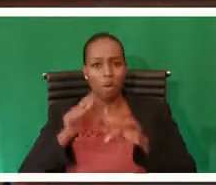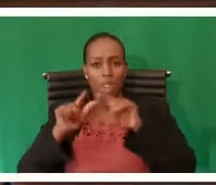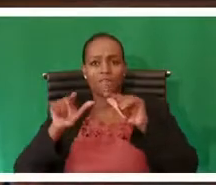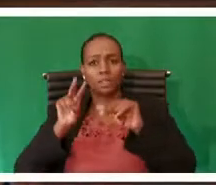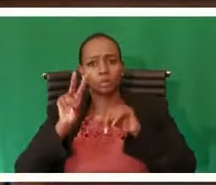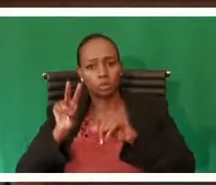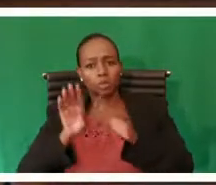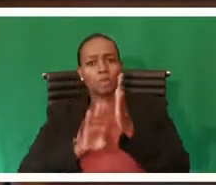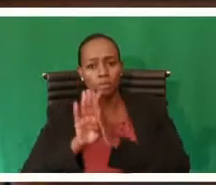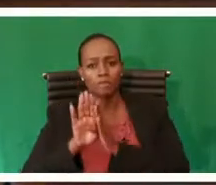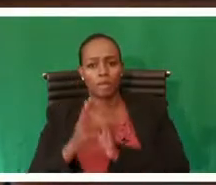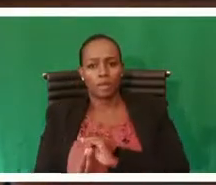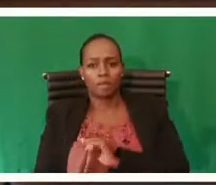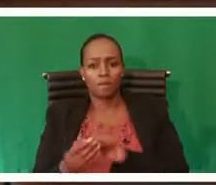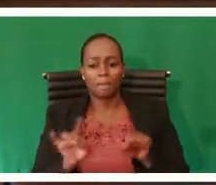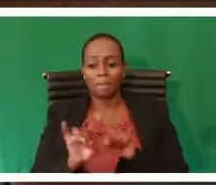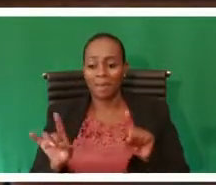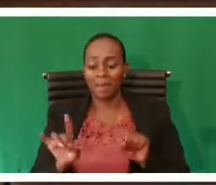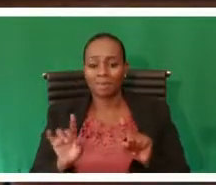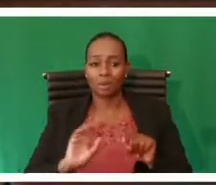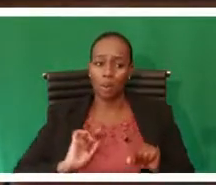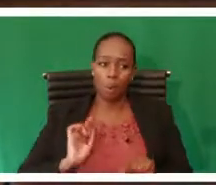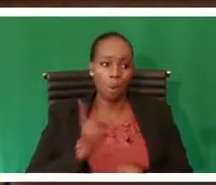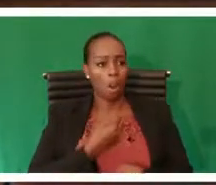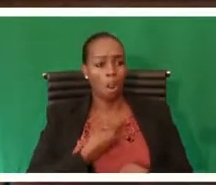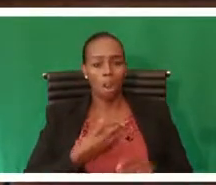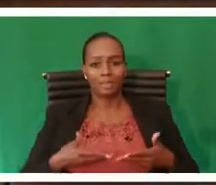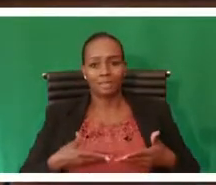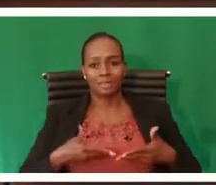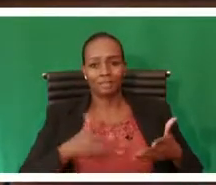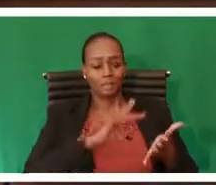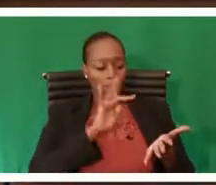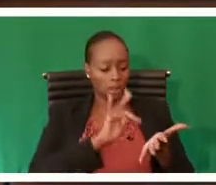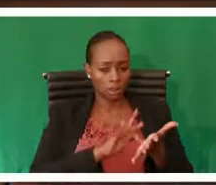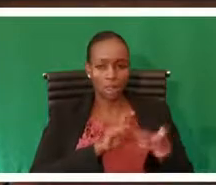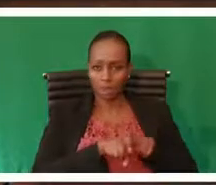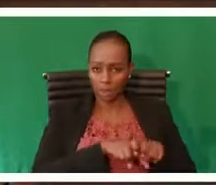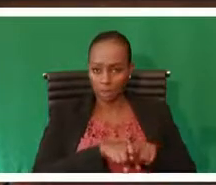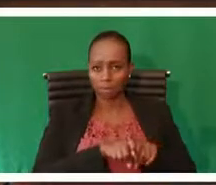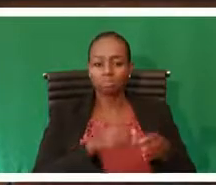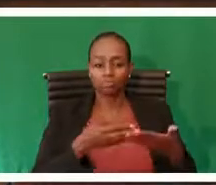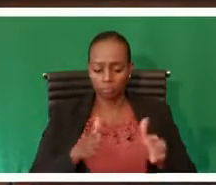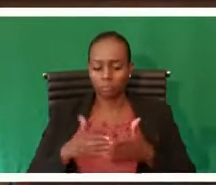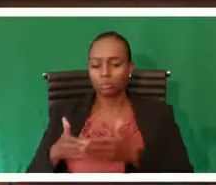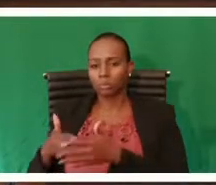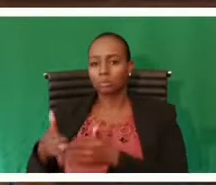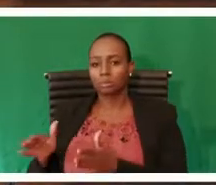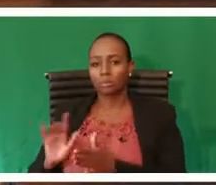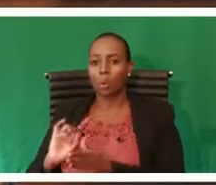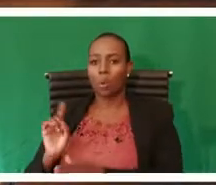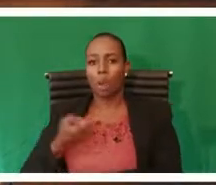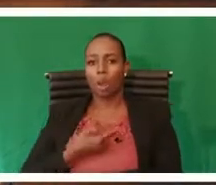improvement, but almost all services now are open in our traffic and licensing centers